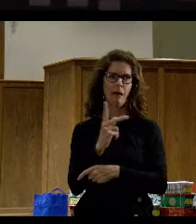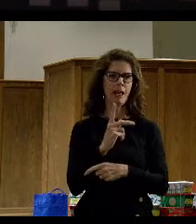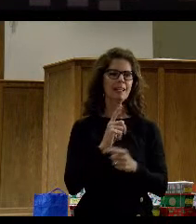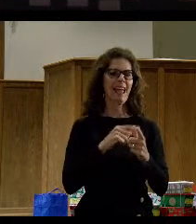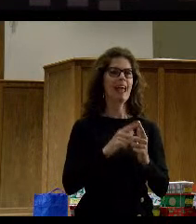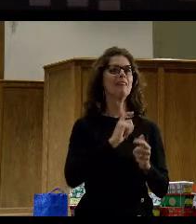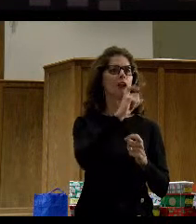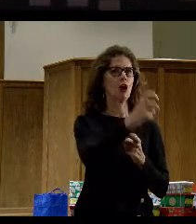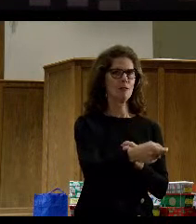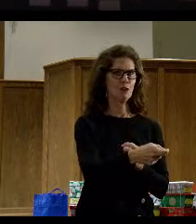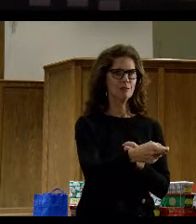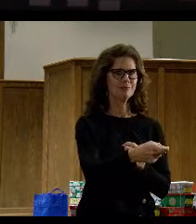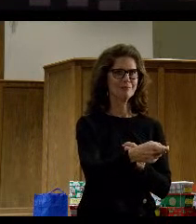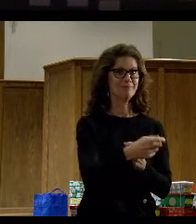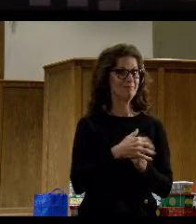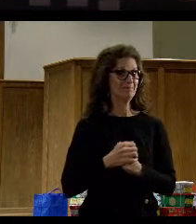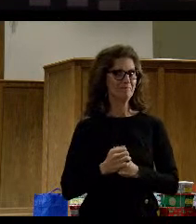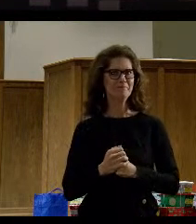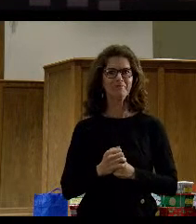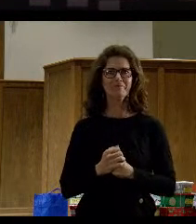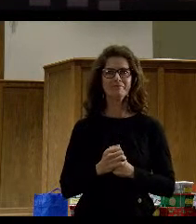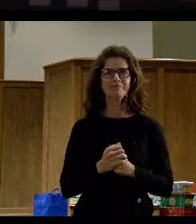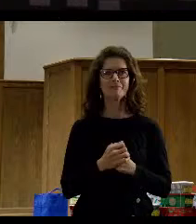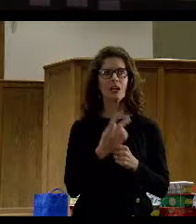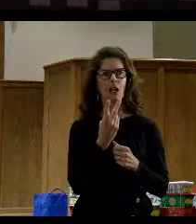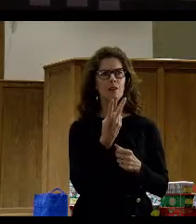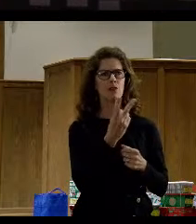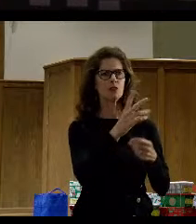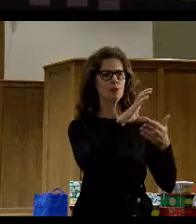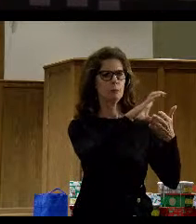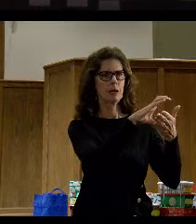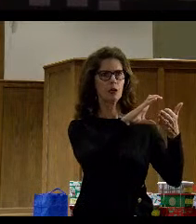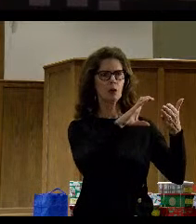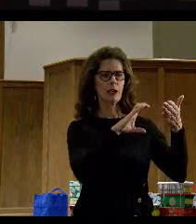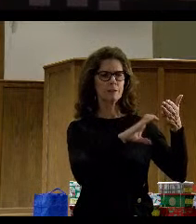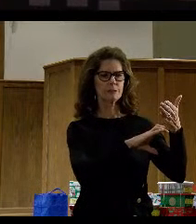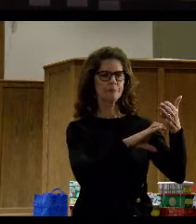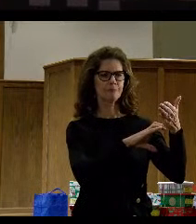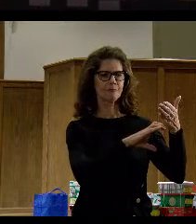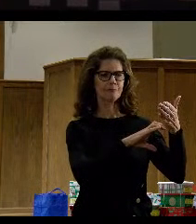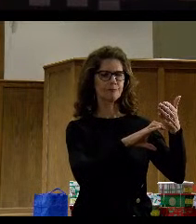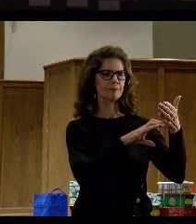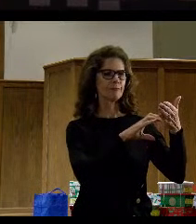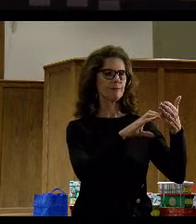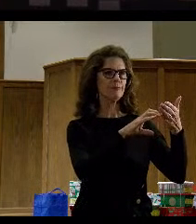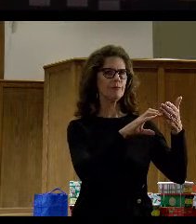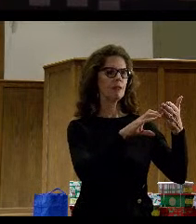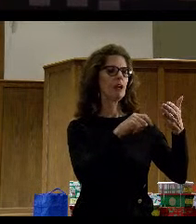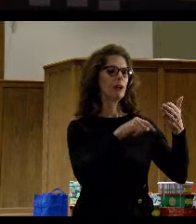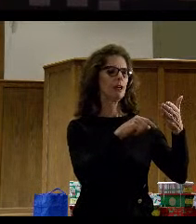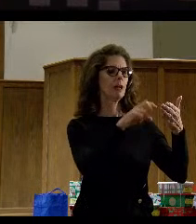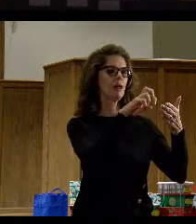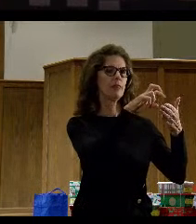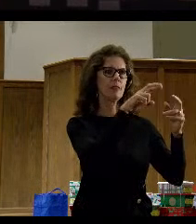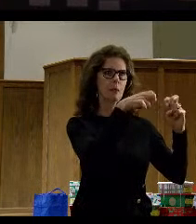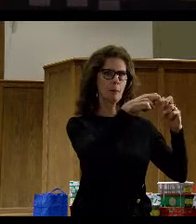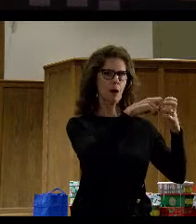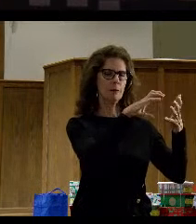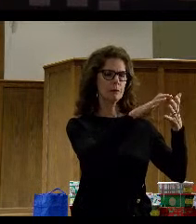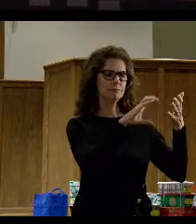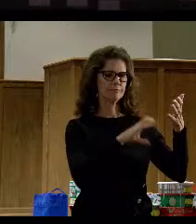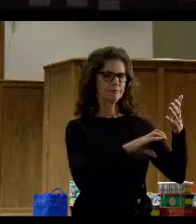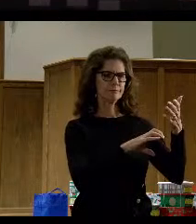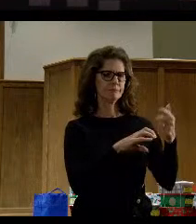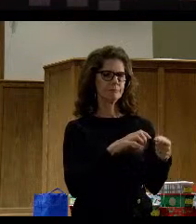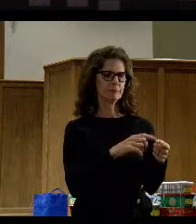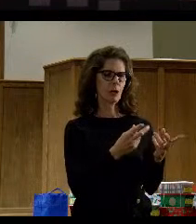two paragraphs here. The first paragraph, Jesus is talking mainly about the problem with angry people. The second paragraph, Jesus is talking about the solution. Here's what you should do. And so pay